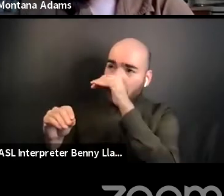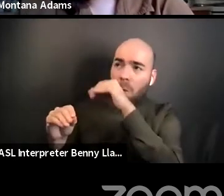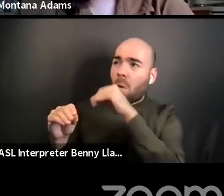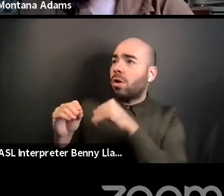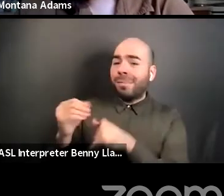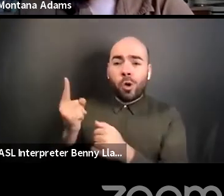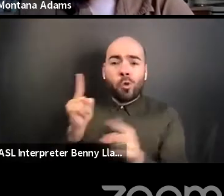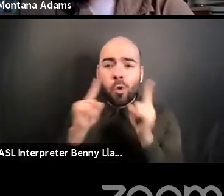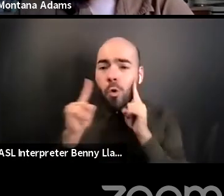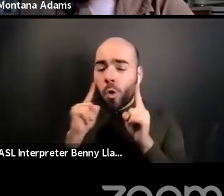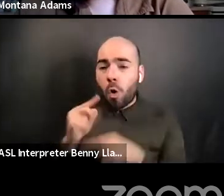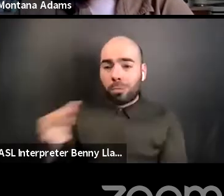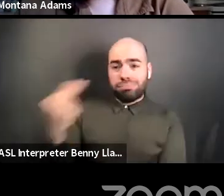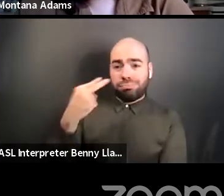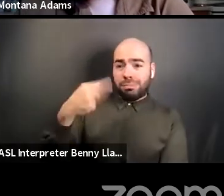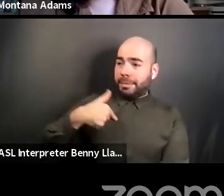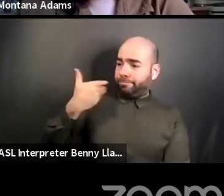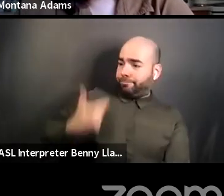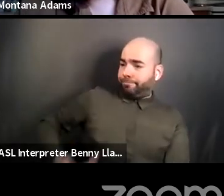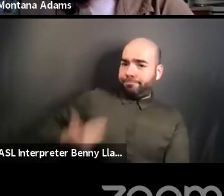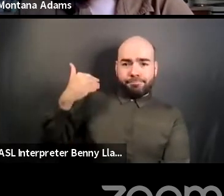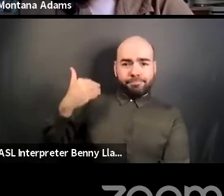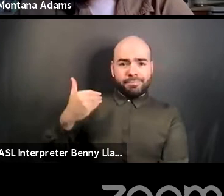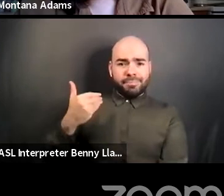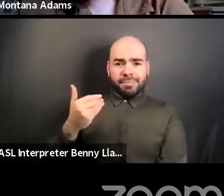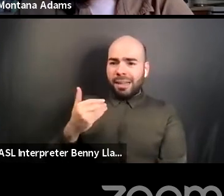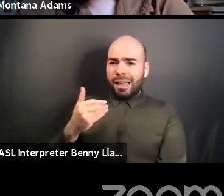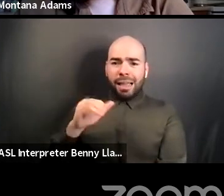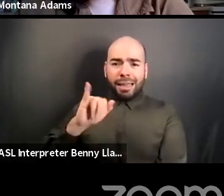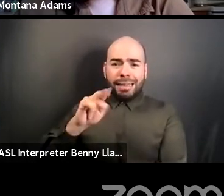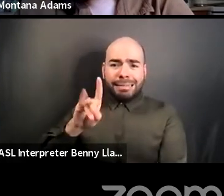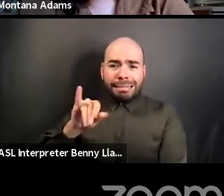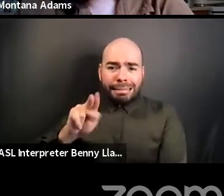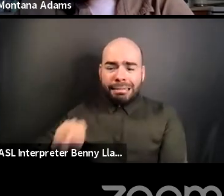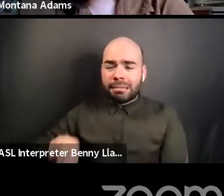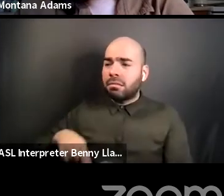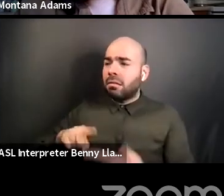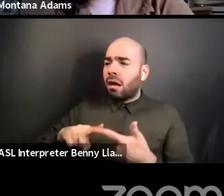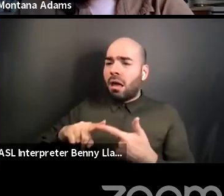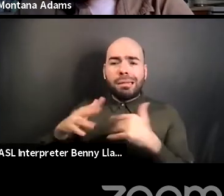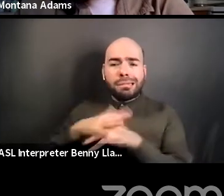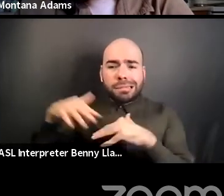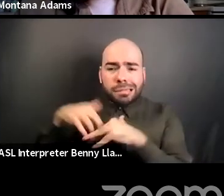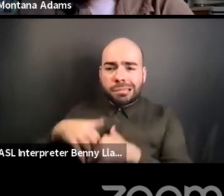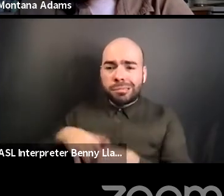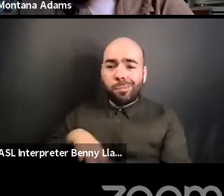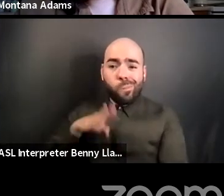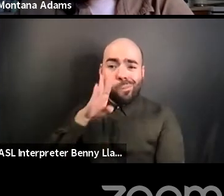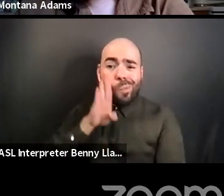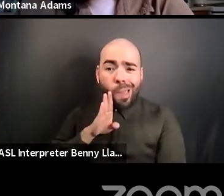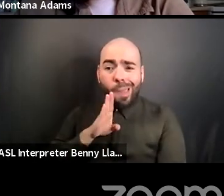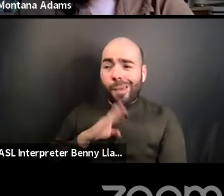an Indian, Native, Indigenous, brown person of color.